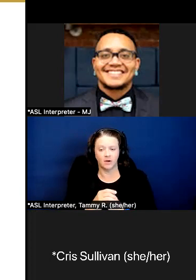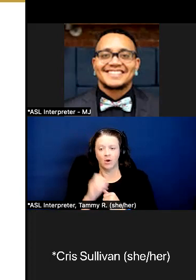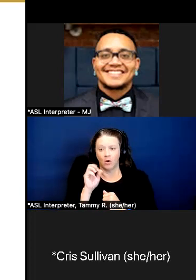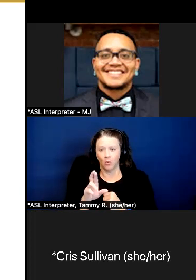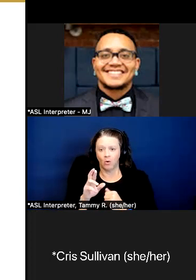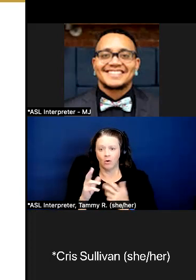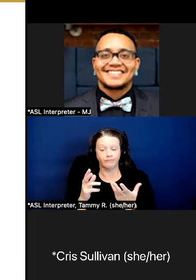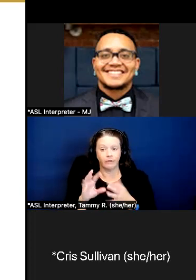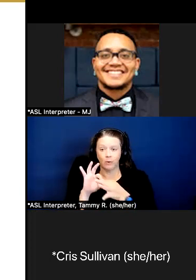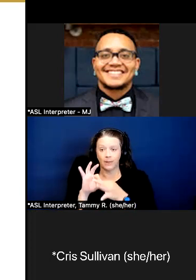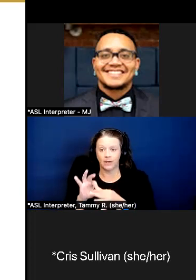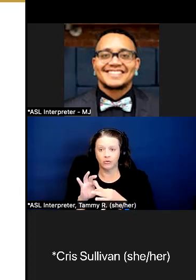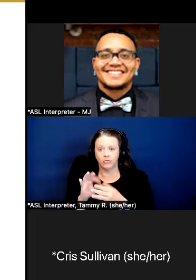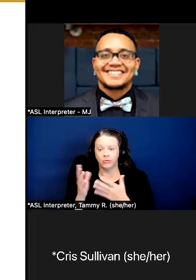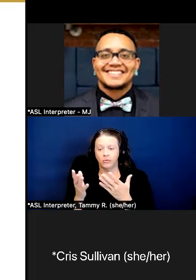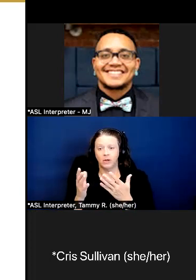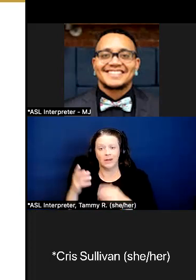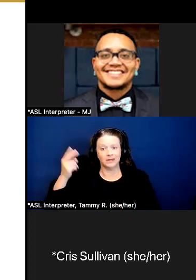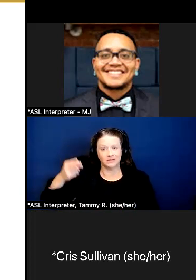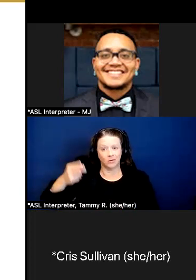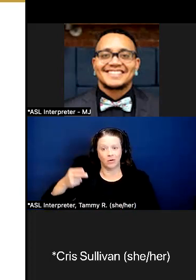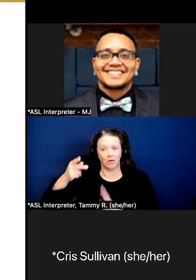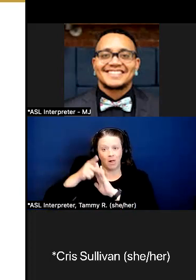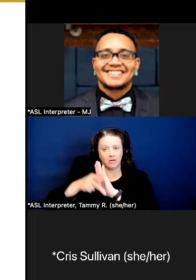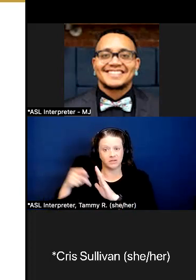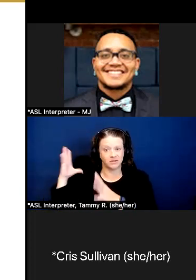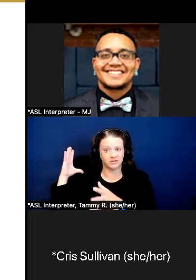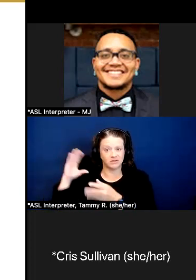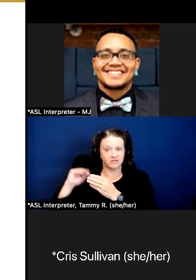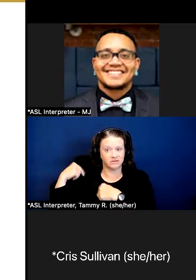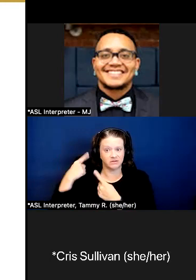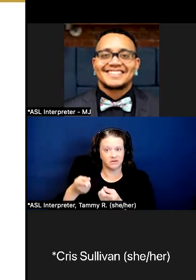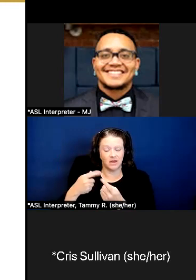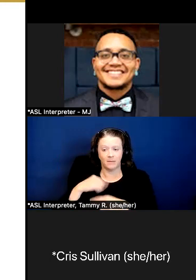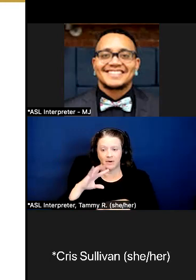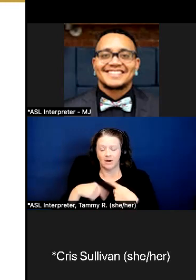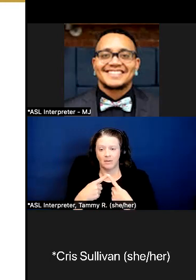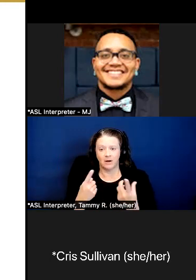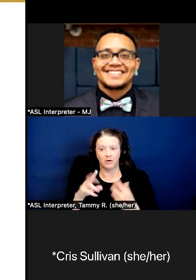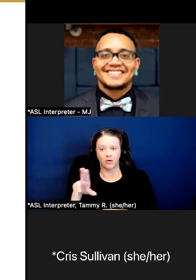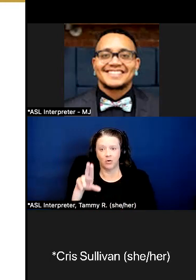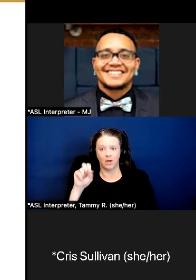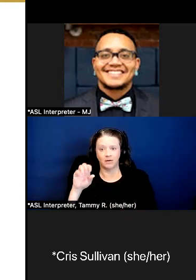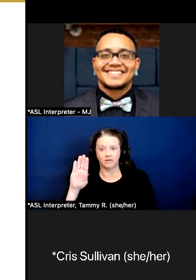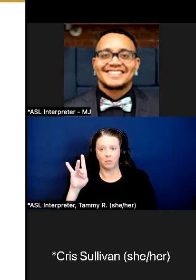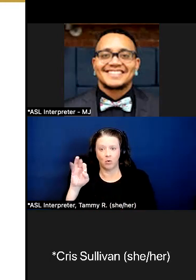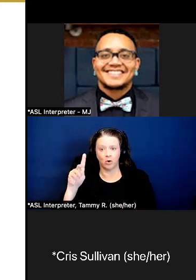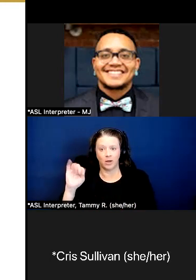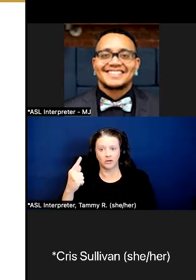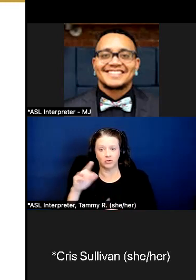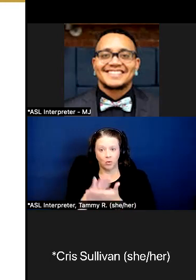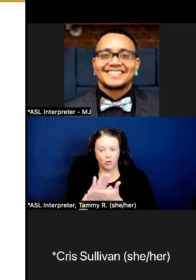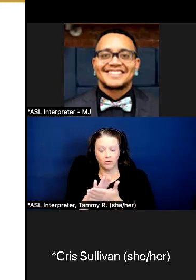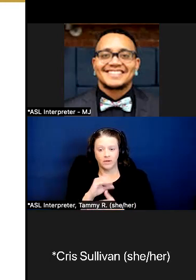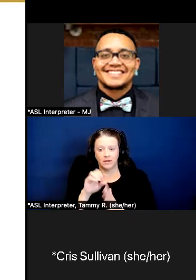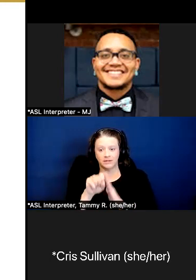like related to historical policies. And I'm talking, of course, about United States boarding schools. And then I'm talking about